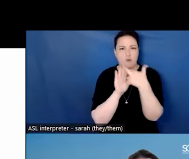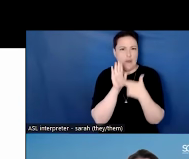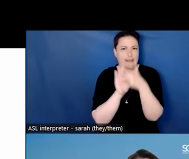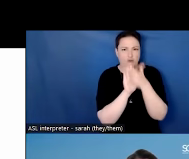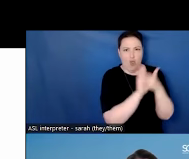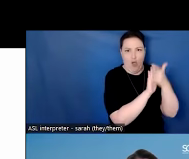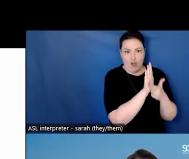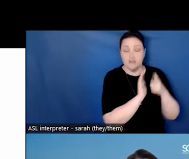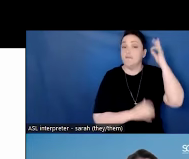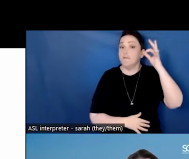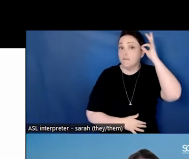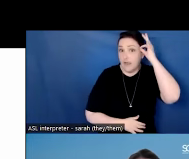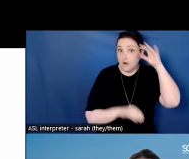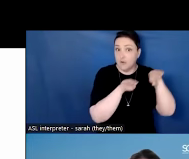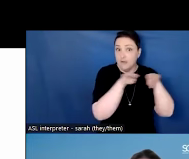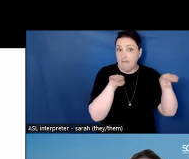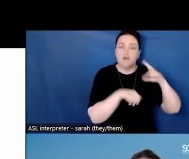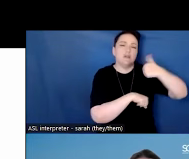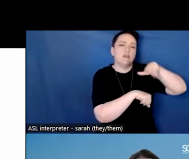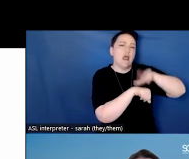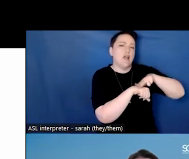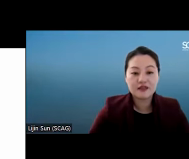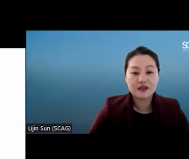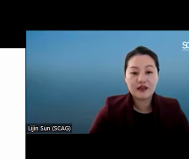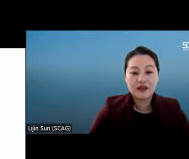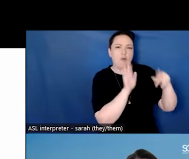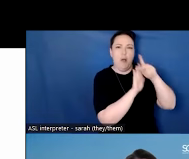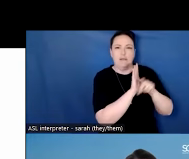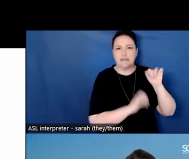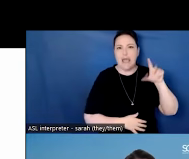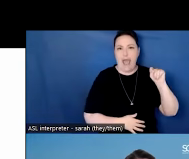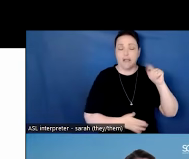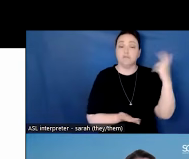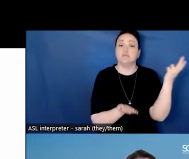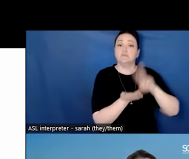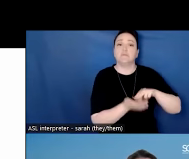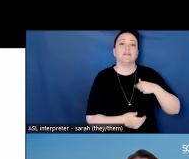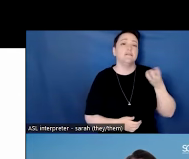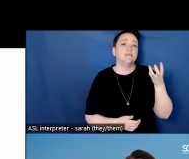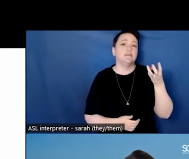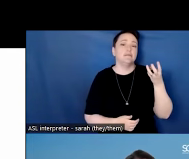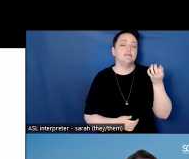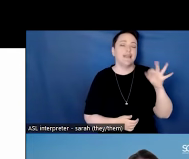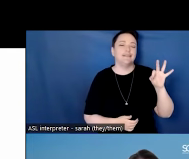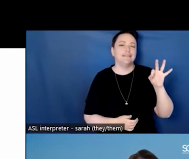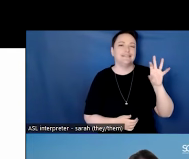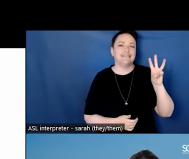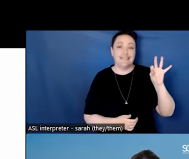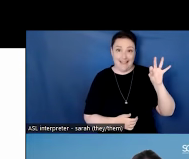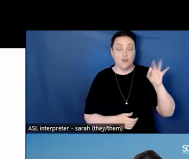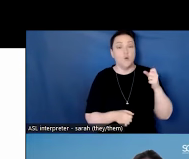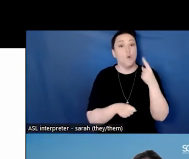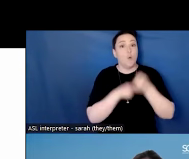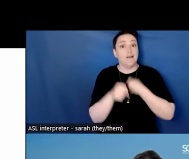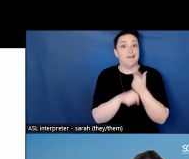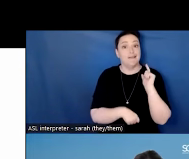we have the National Environmental Policy Act, which was signed in 1969. A year later, in 1970,